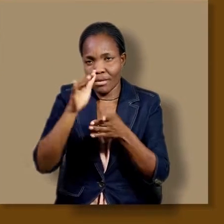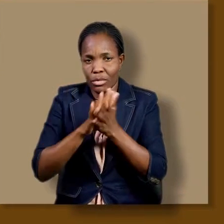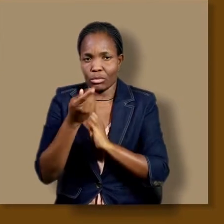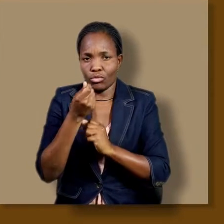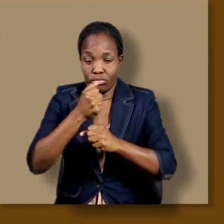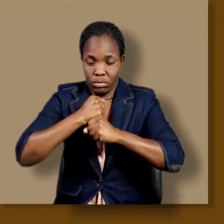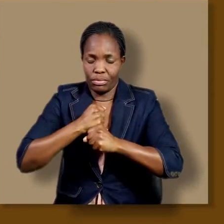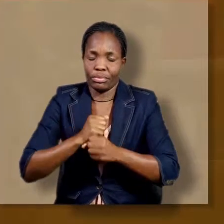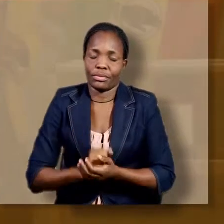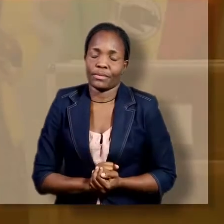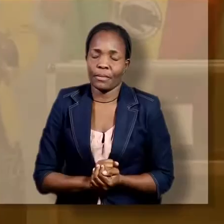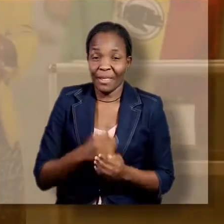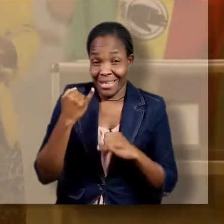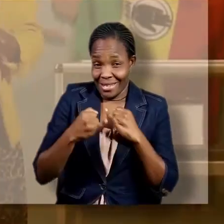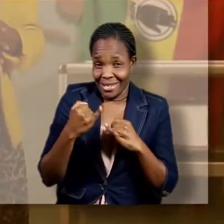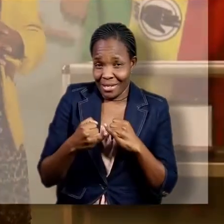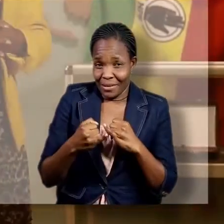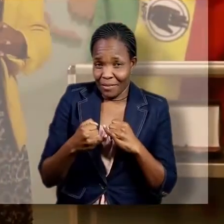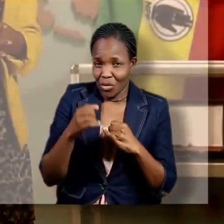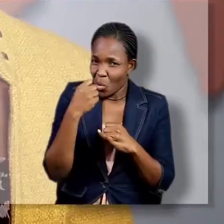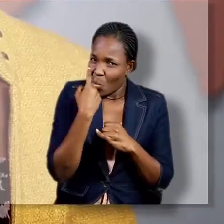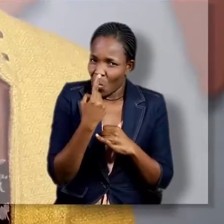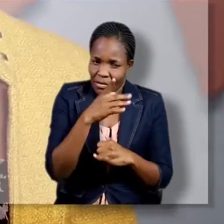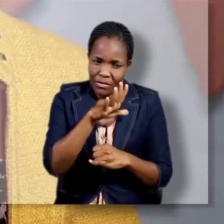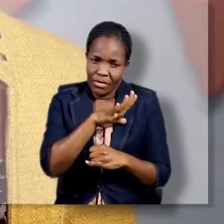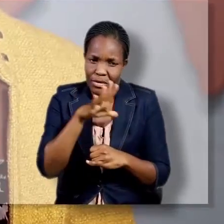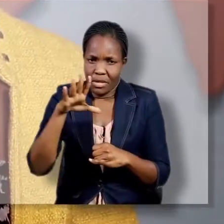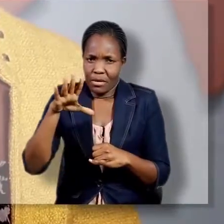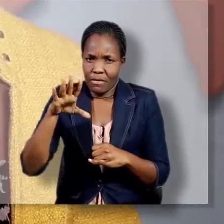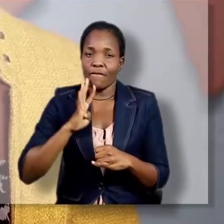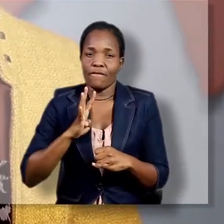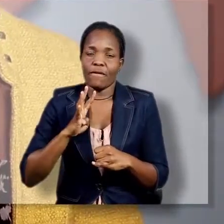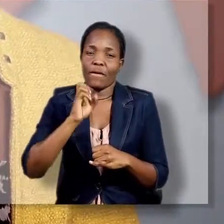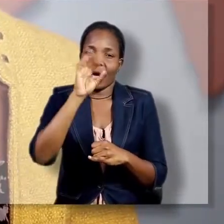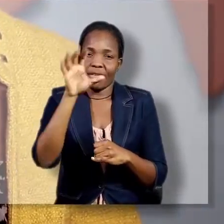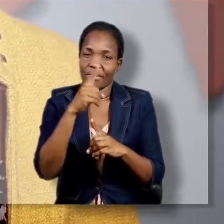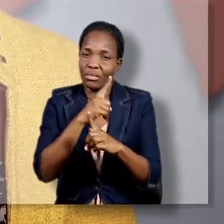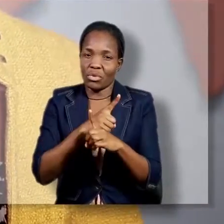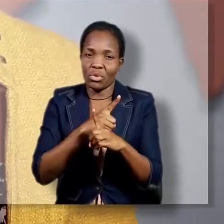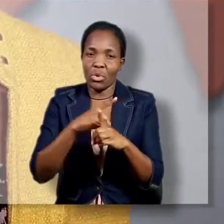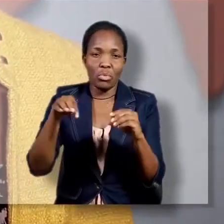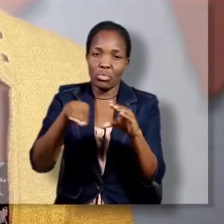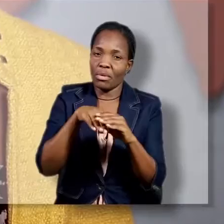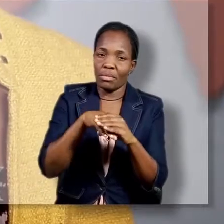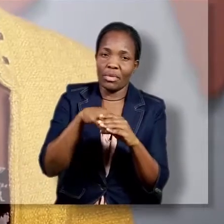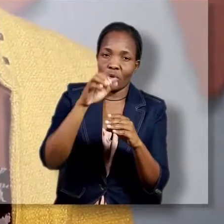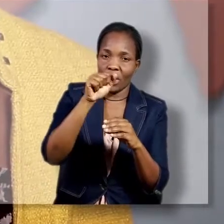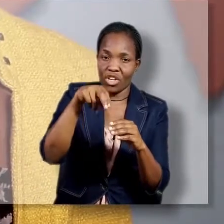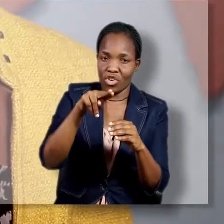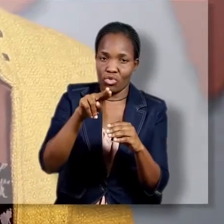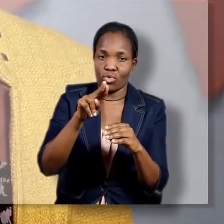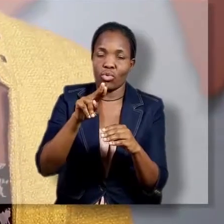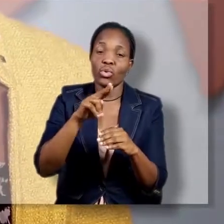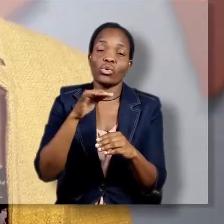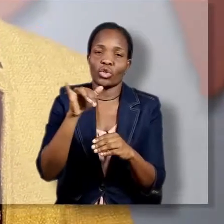stronger. In the end, just one of the 54 African states was not a member of the OAU. It was